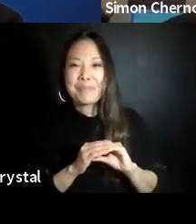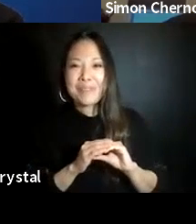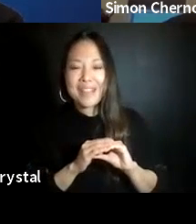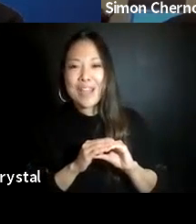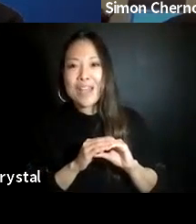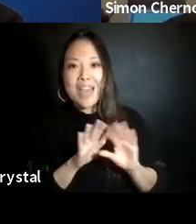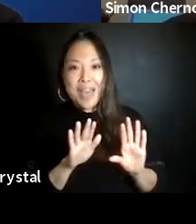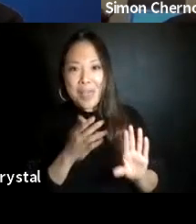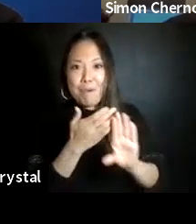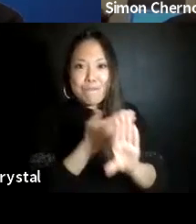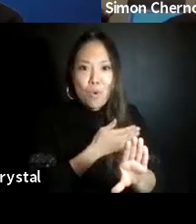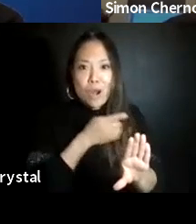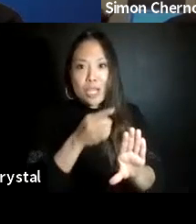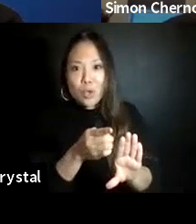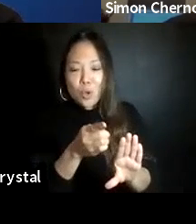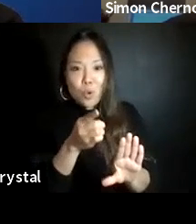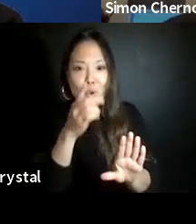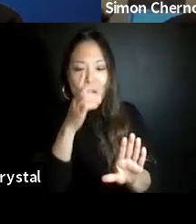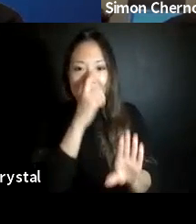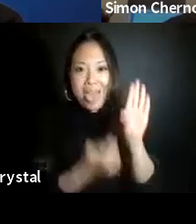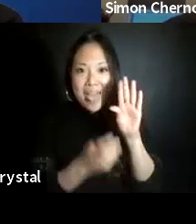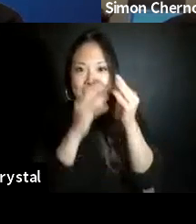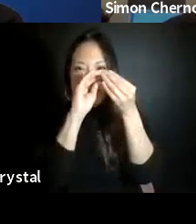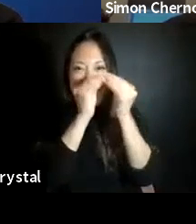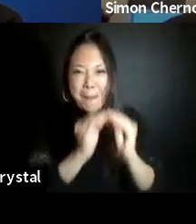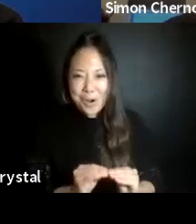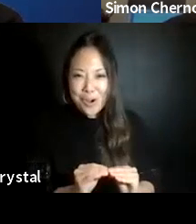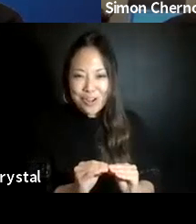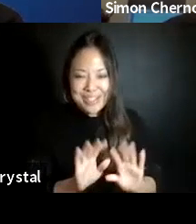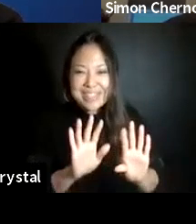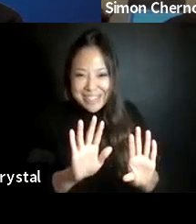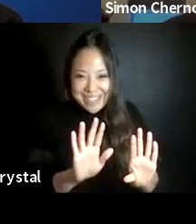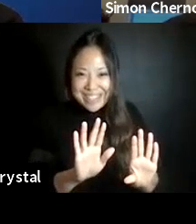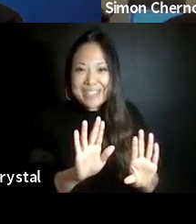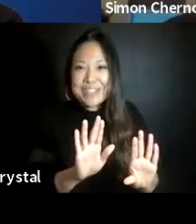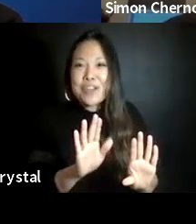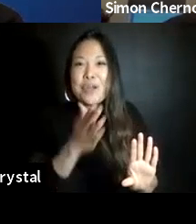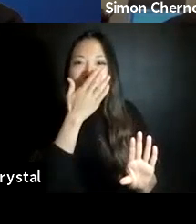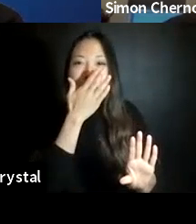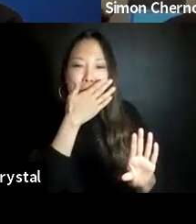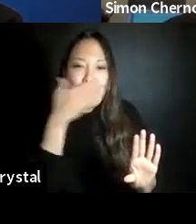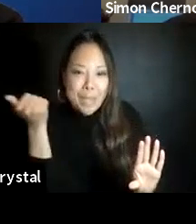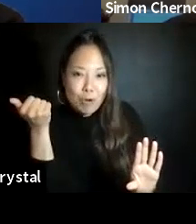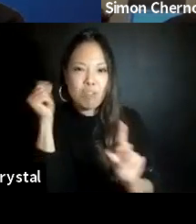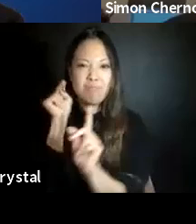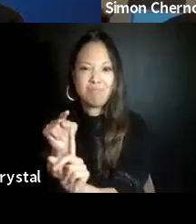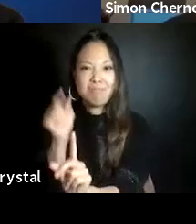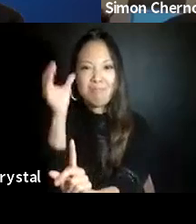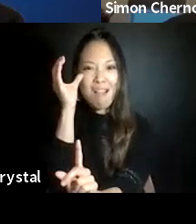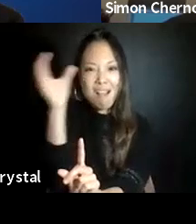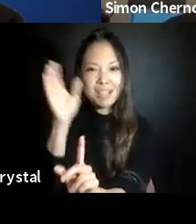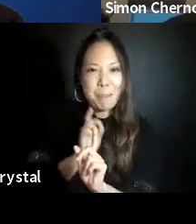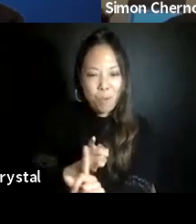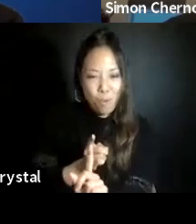numbers, before you go there, let me just stay up from the concept, okay? All right, because I want to make sure that we're